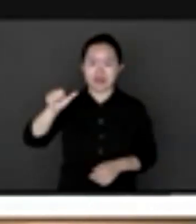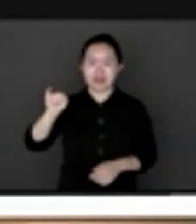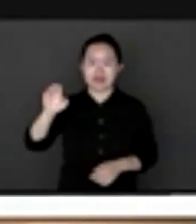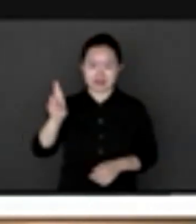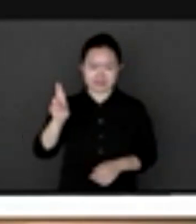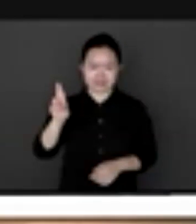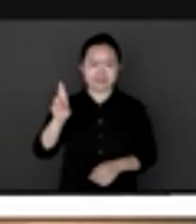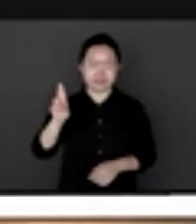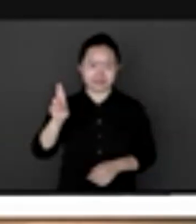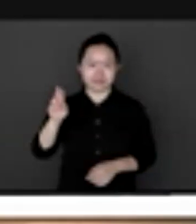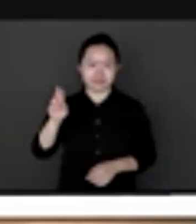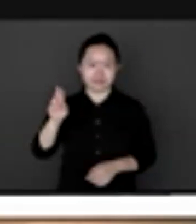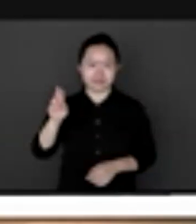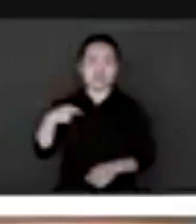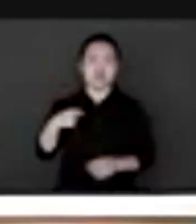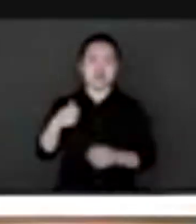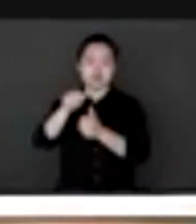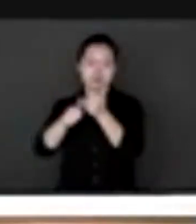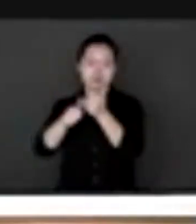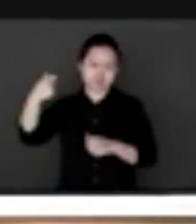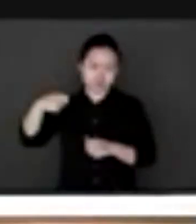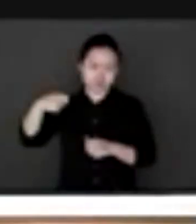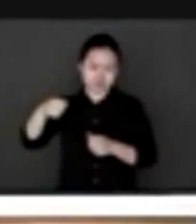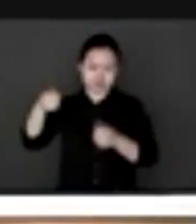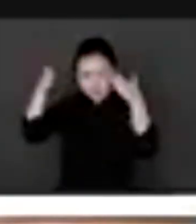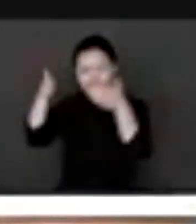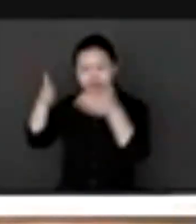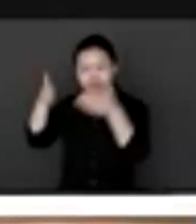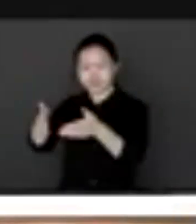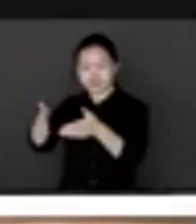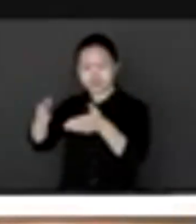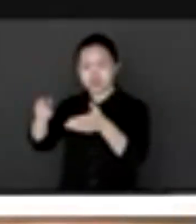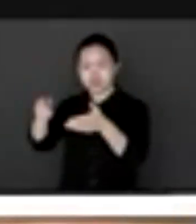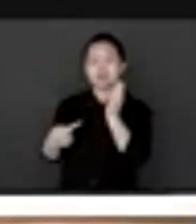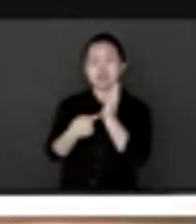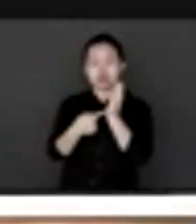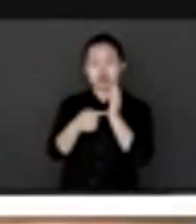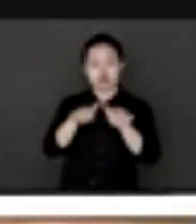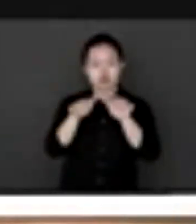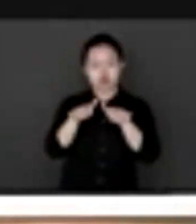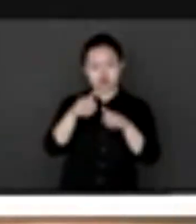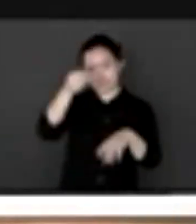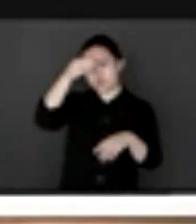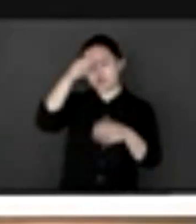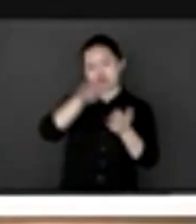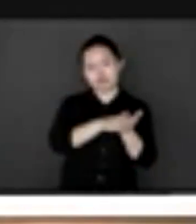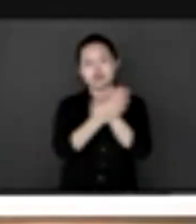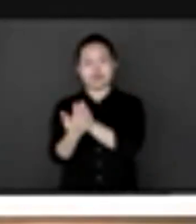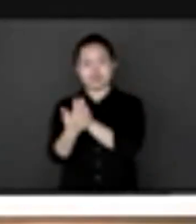Knowledge Transfer here at the University of Vienna. And 5 years ago, actually, you know, many universities in